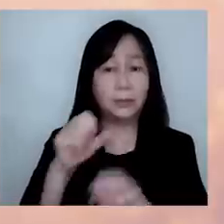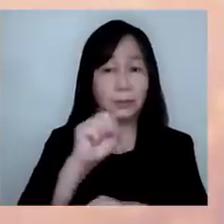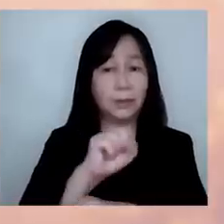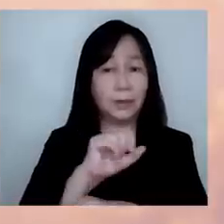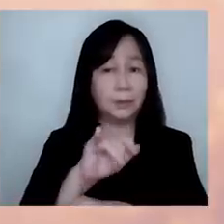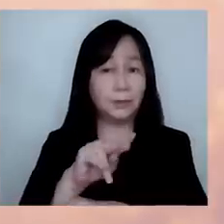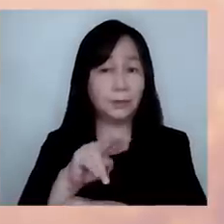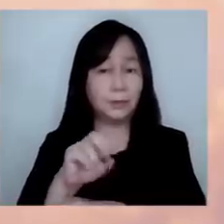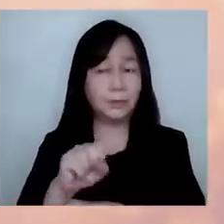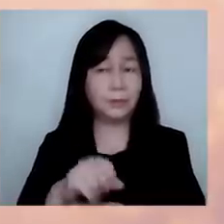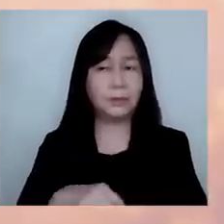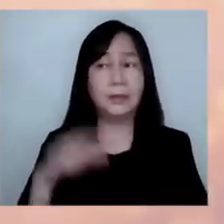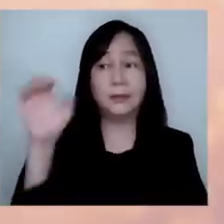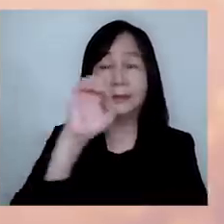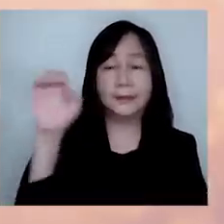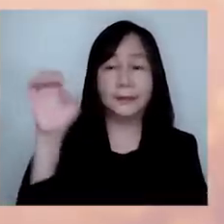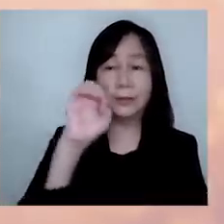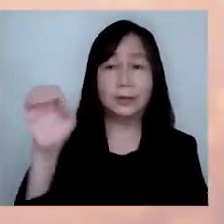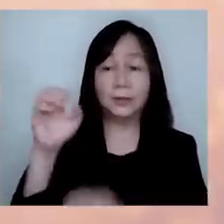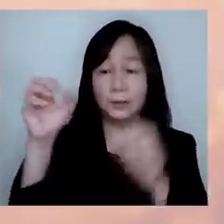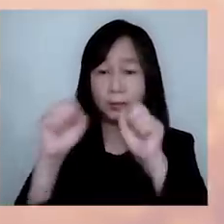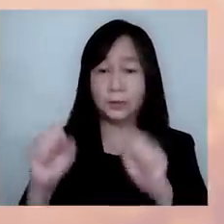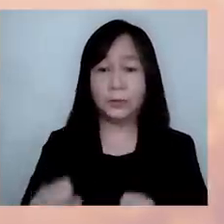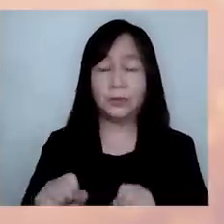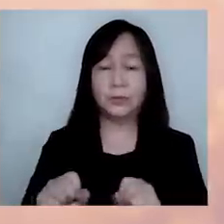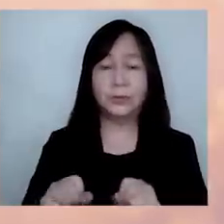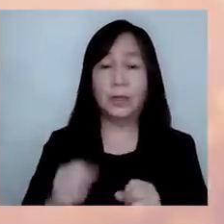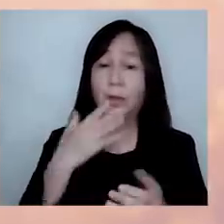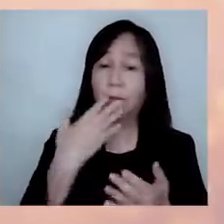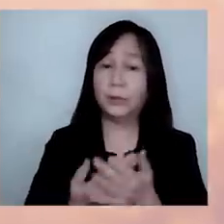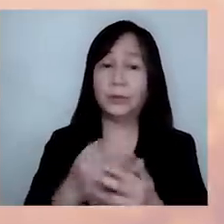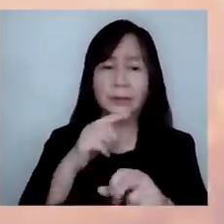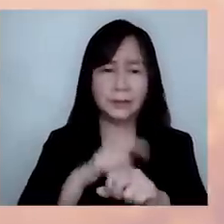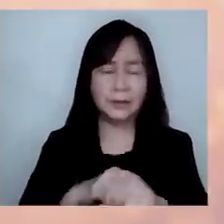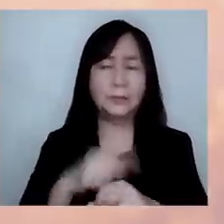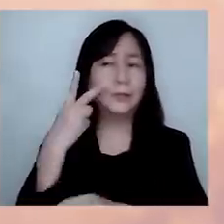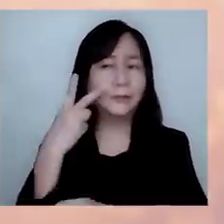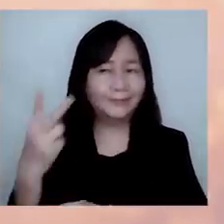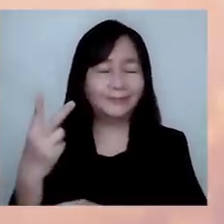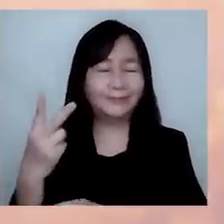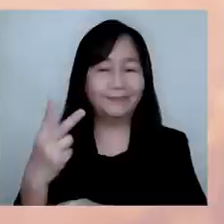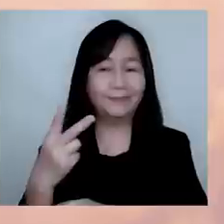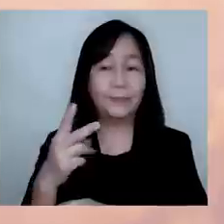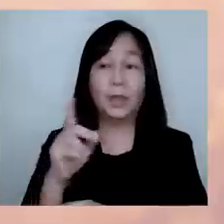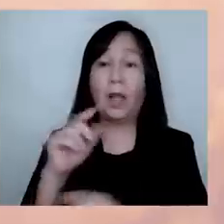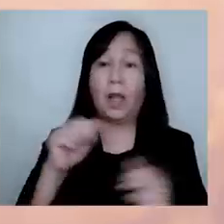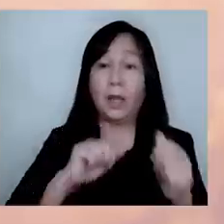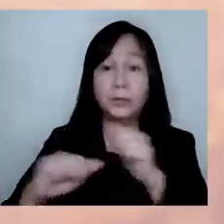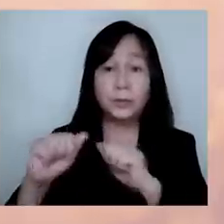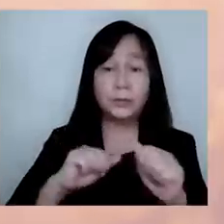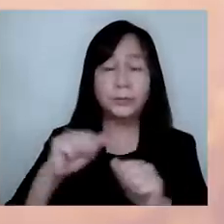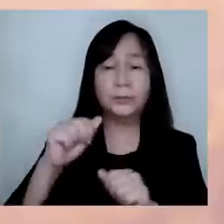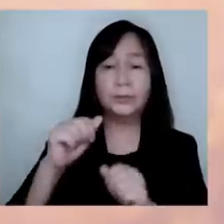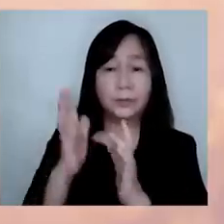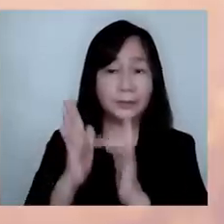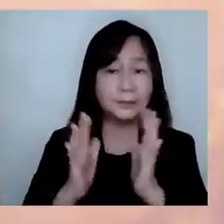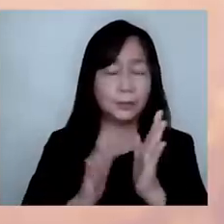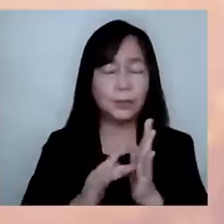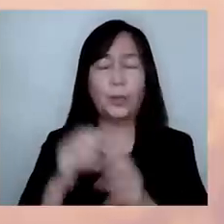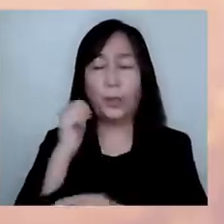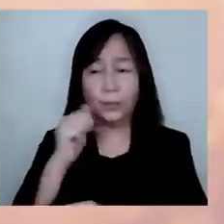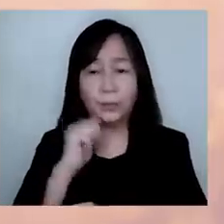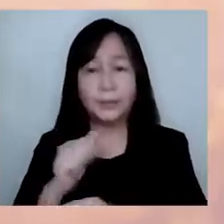the Easter season is a good time to recognize the familiar actions of Jesus it is always of Hope